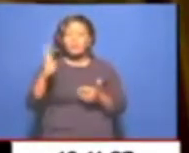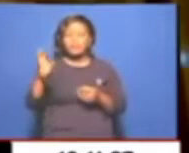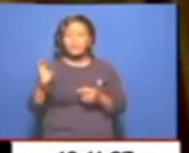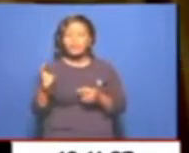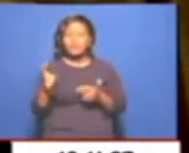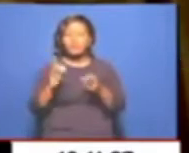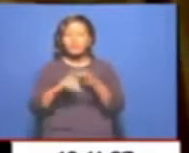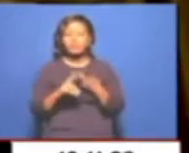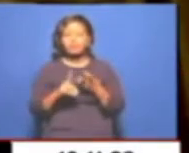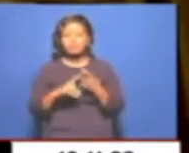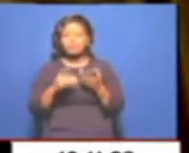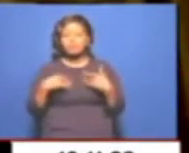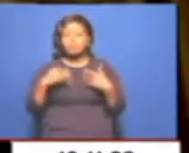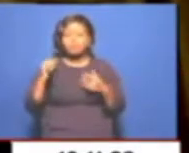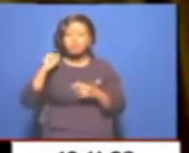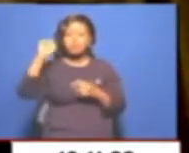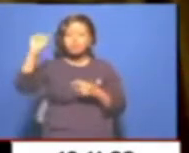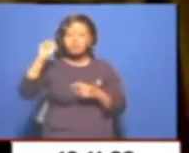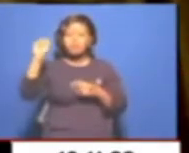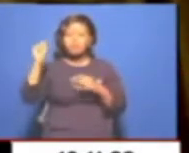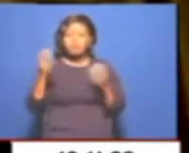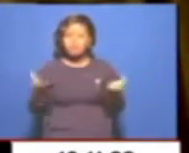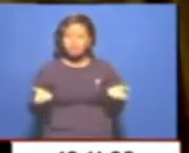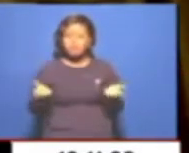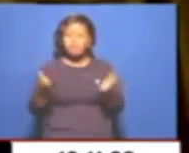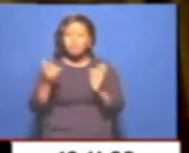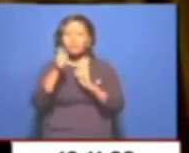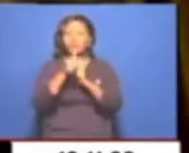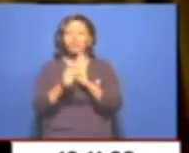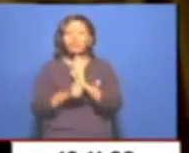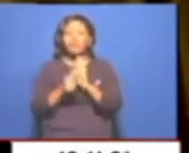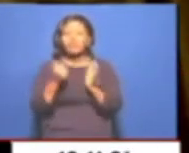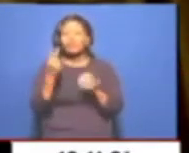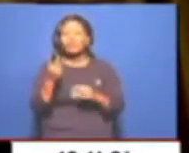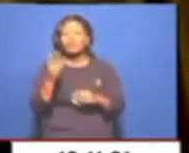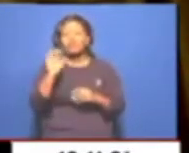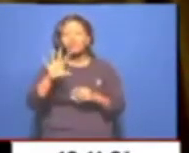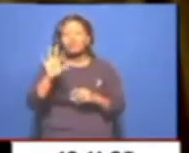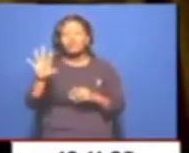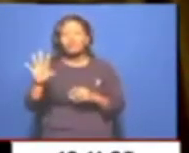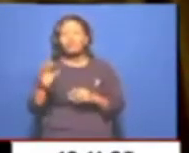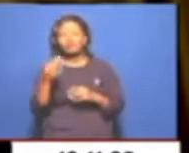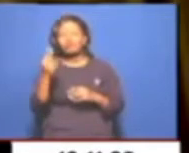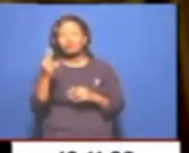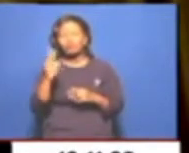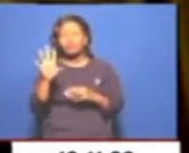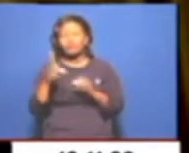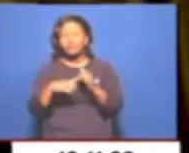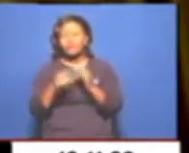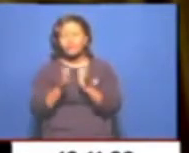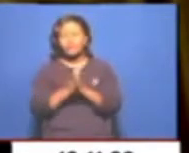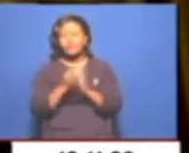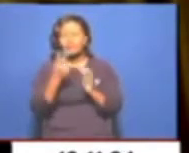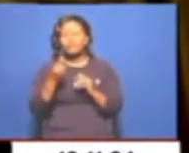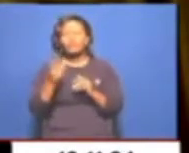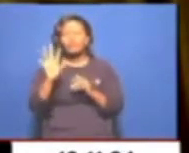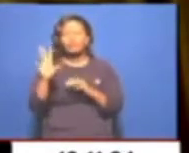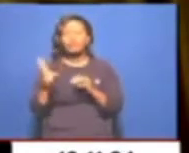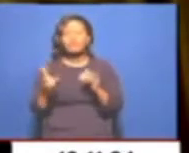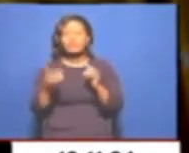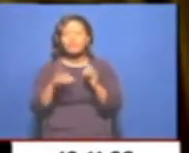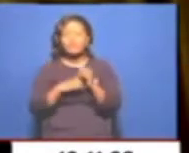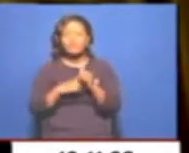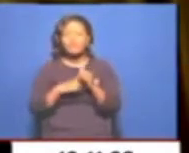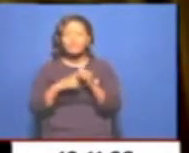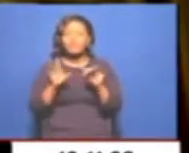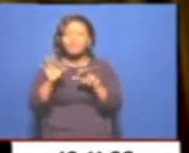Parliament. If you look at Article 255, 256, and 257, it is extremely clear, and